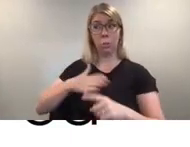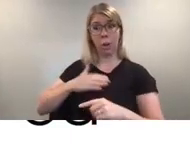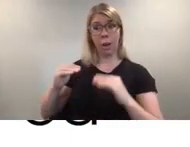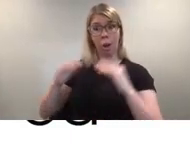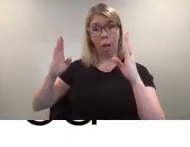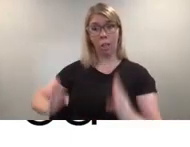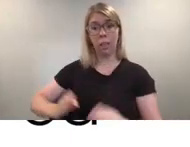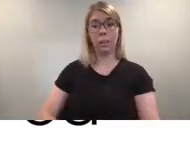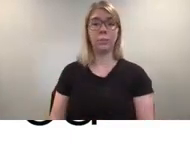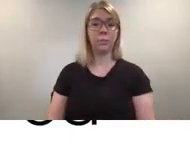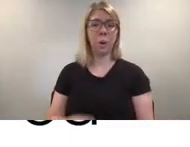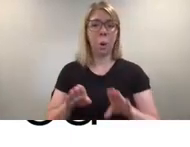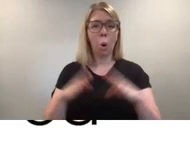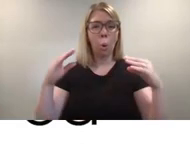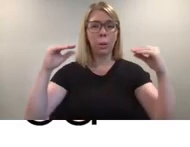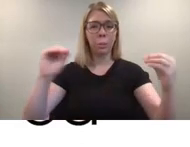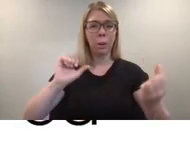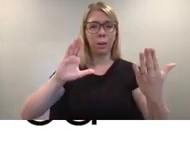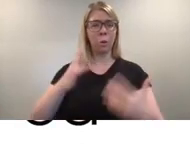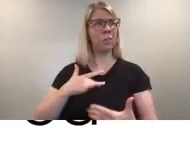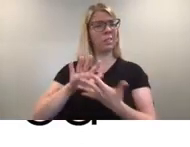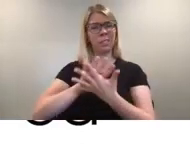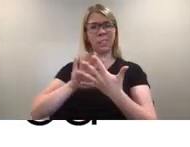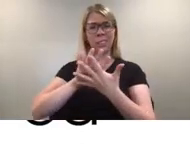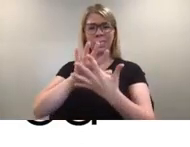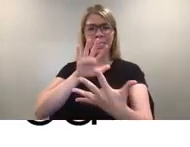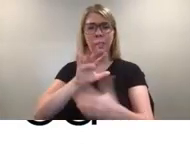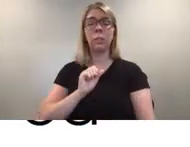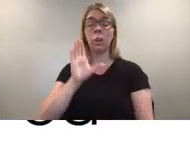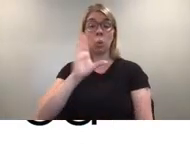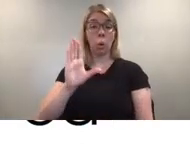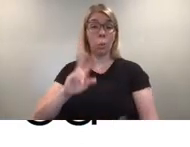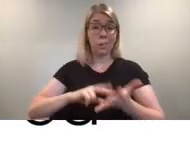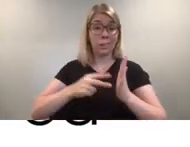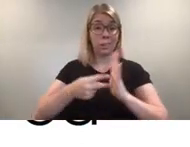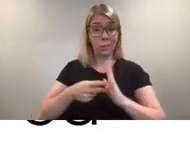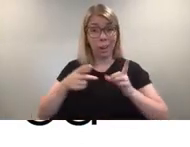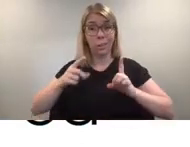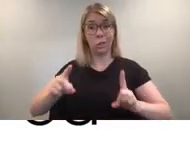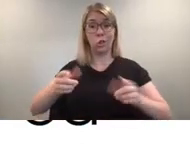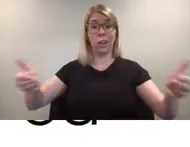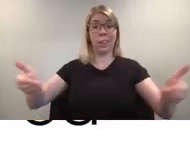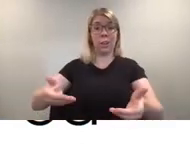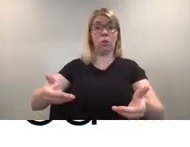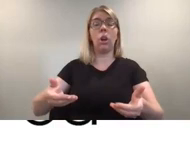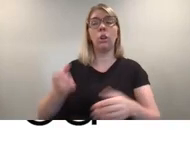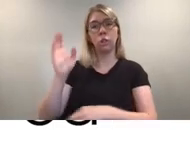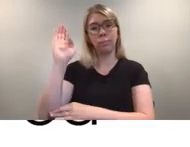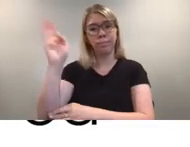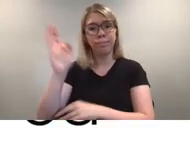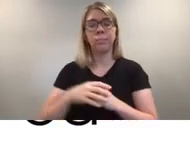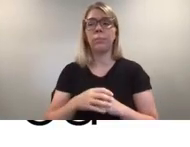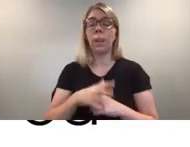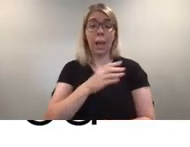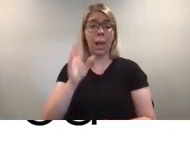a scary sort of nebulous space to enter. So we're going to both define it as we walk through the Intro to Open Pedagogy workshop, and we'll